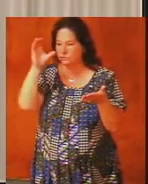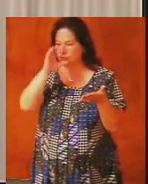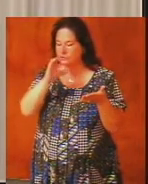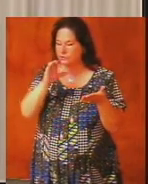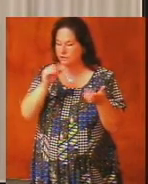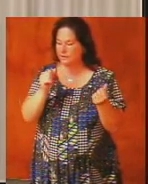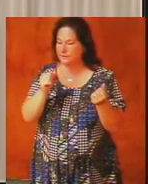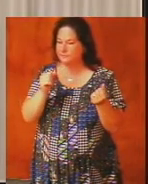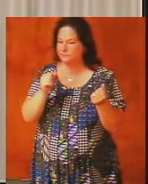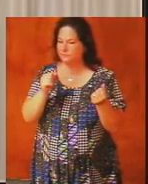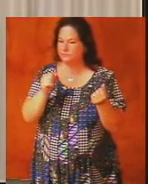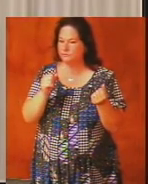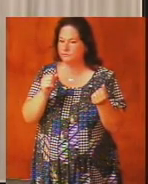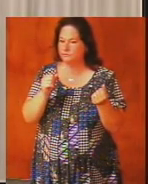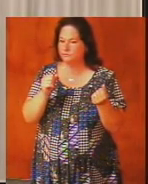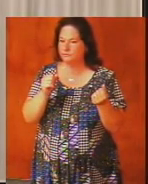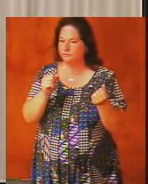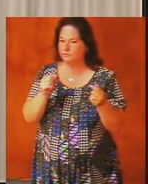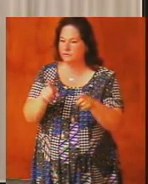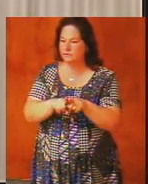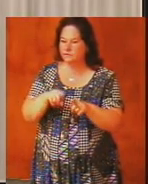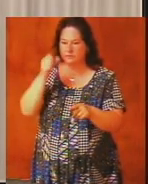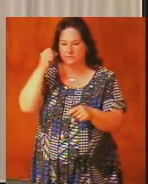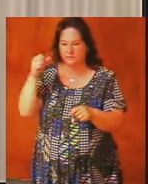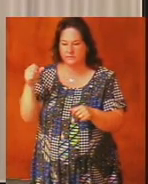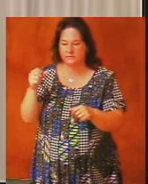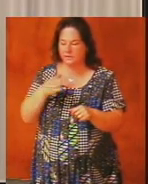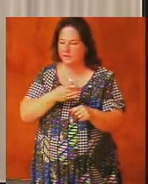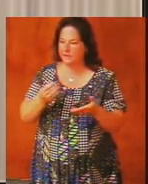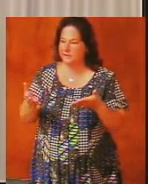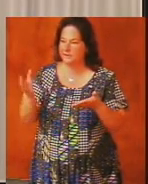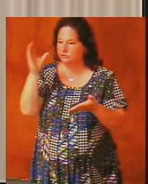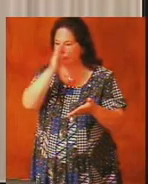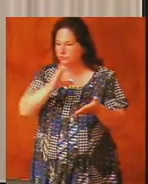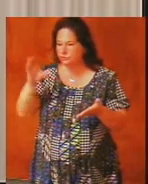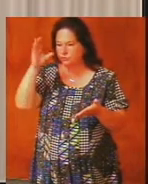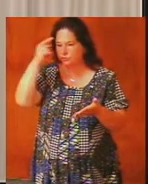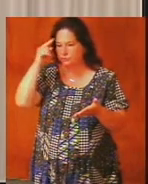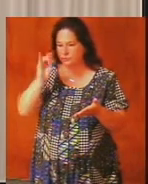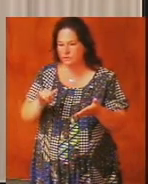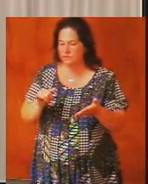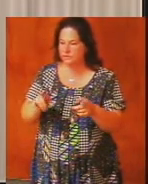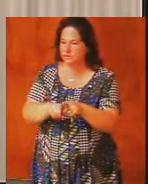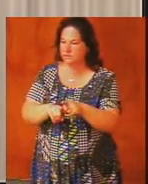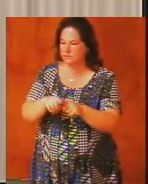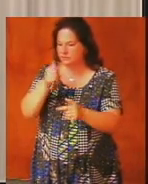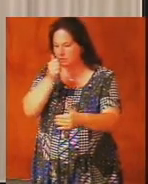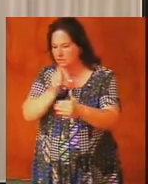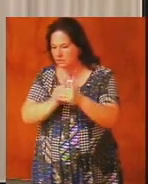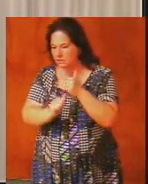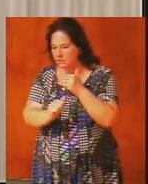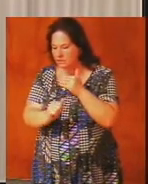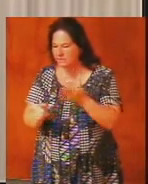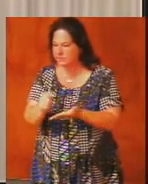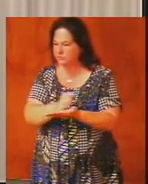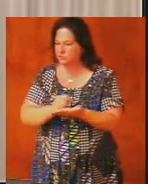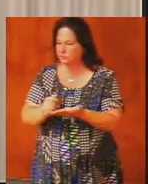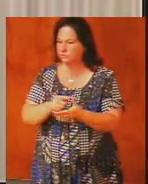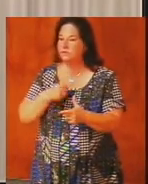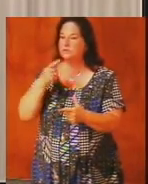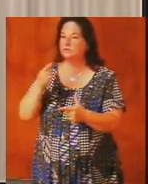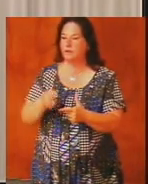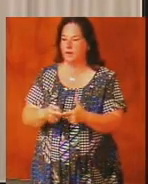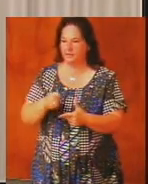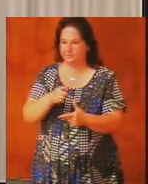if you seek her as silver and search for her as for hidden treasures, then you